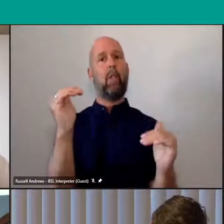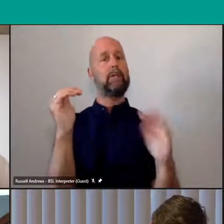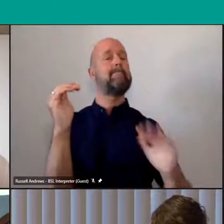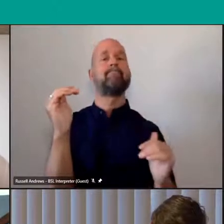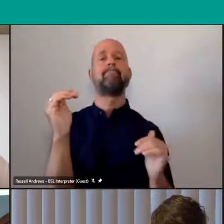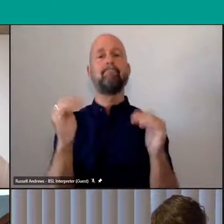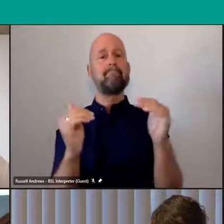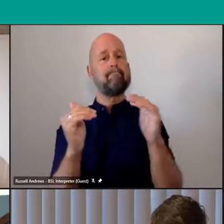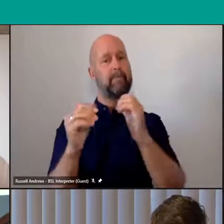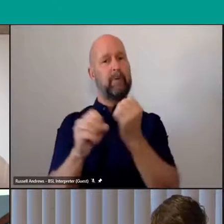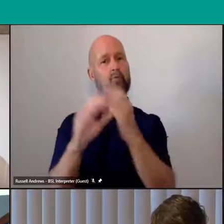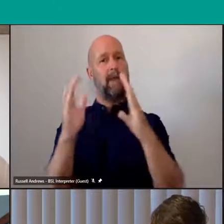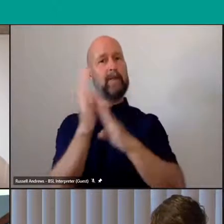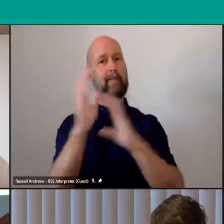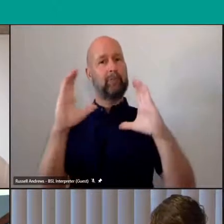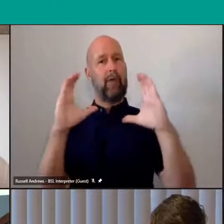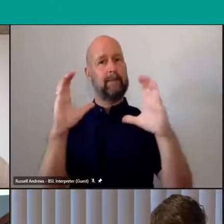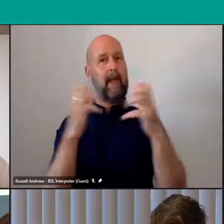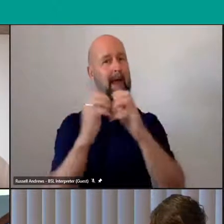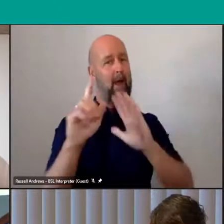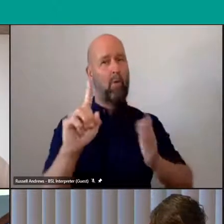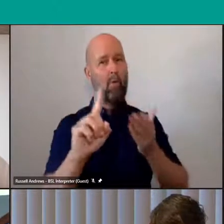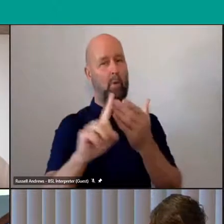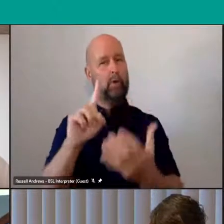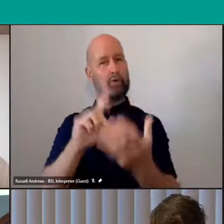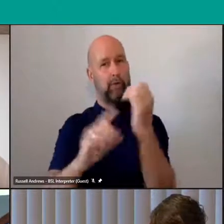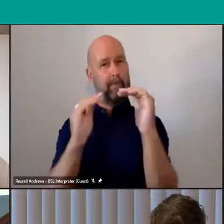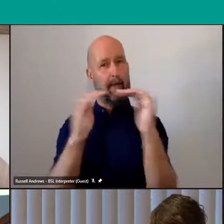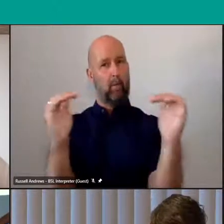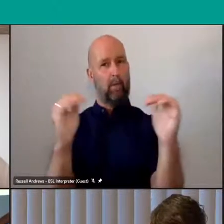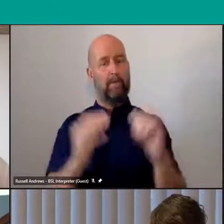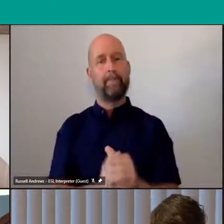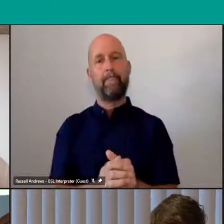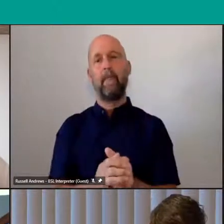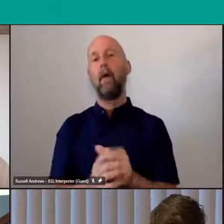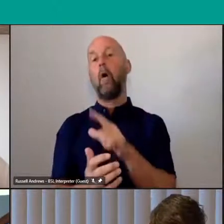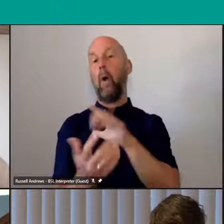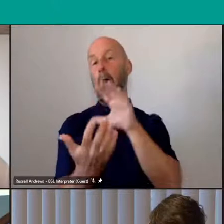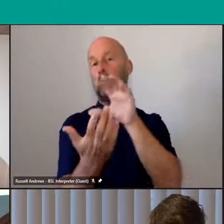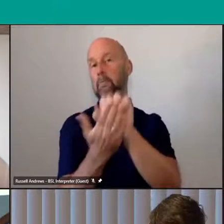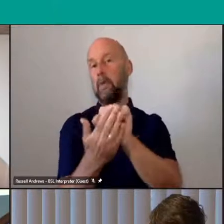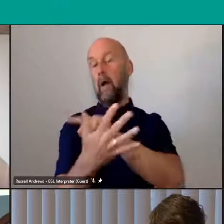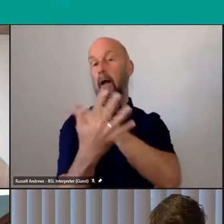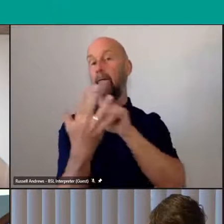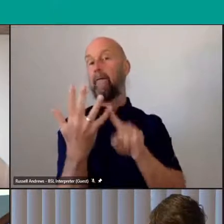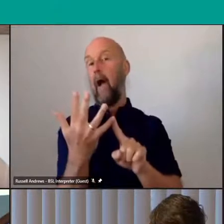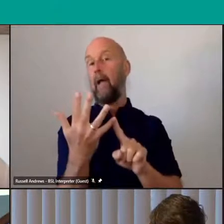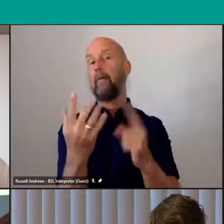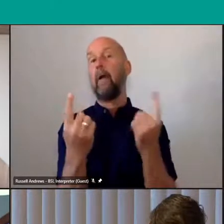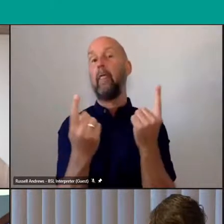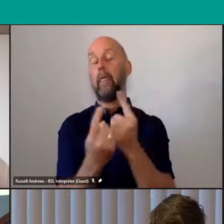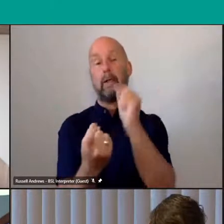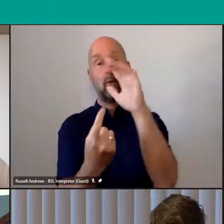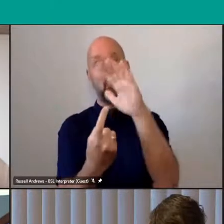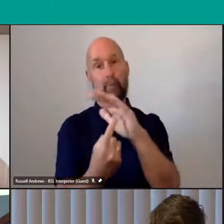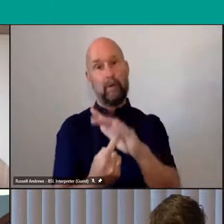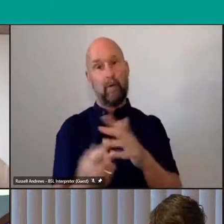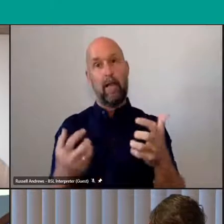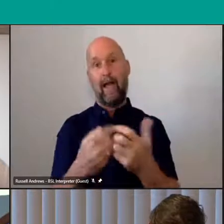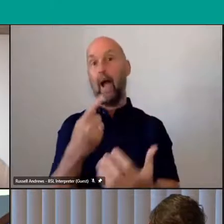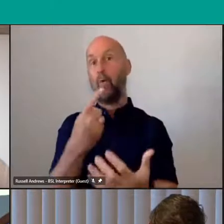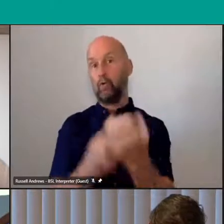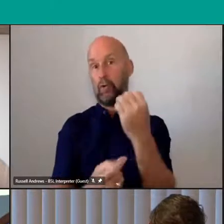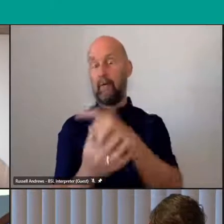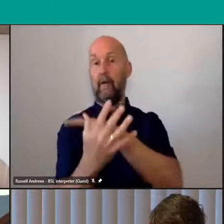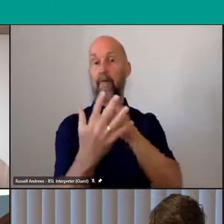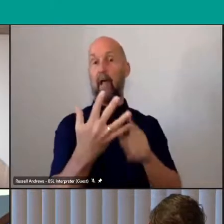everything that Greater Manchester does. And for us, there were five key things that we thought were absolutely critical to achieving this.